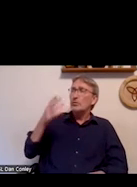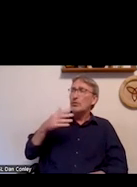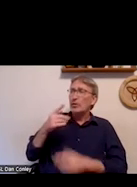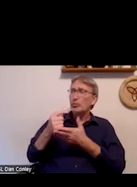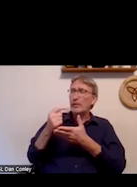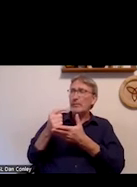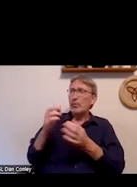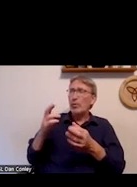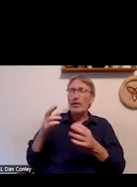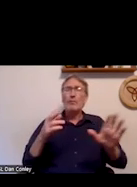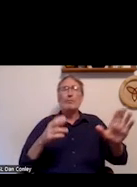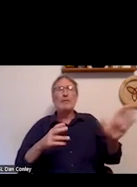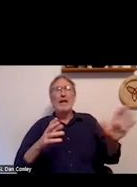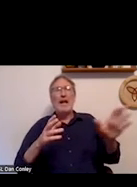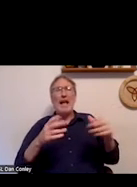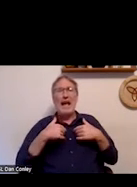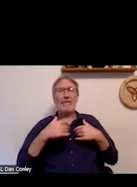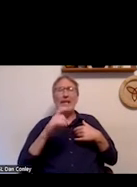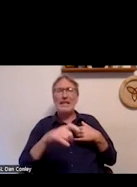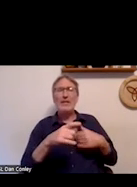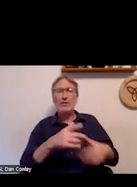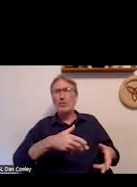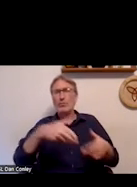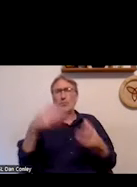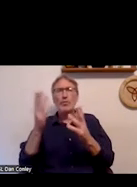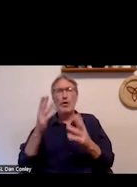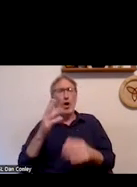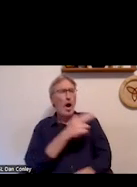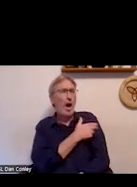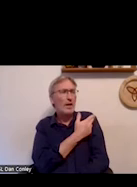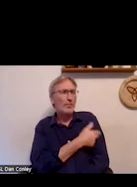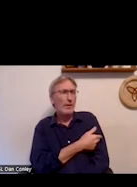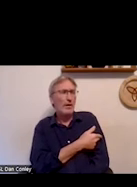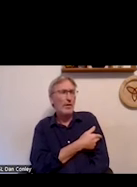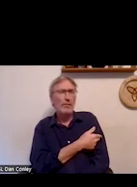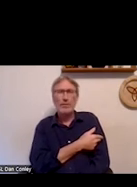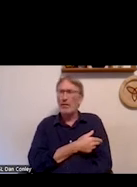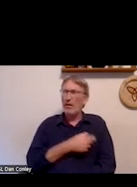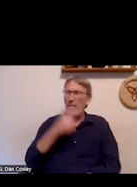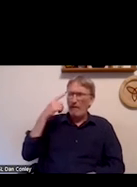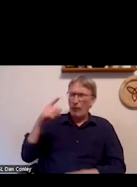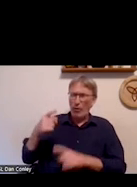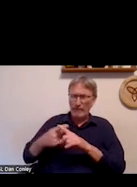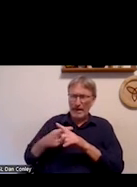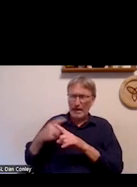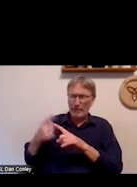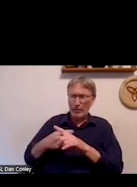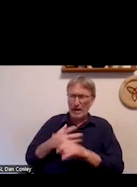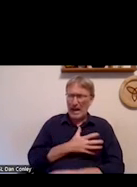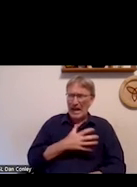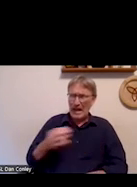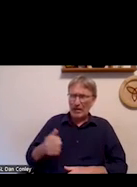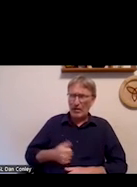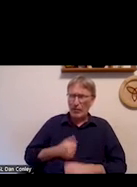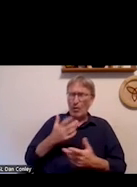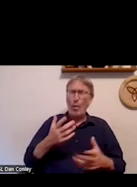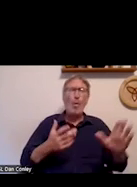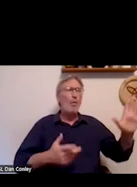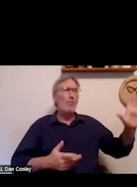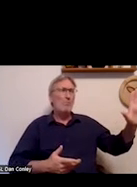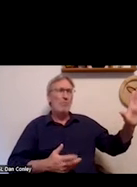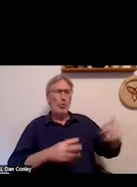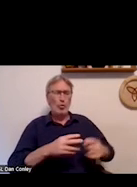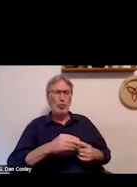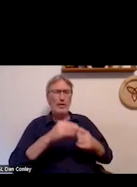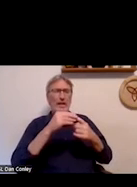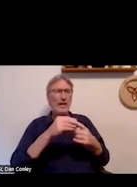to do that. I need him to go to the hospital. For a fever and throwing up? He's a very unique child. He has a